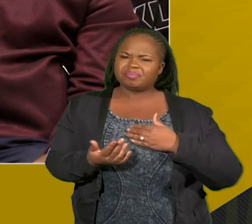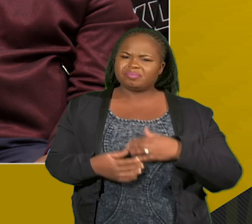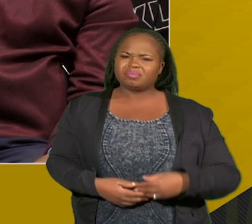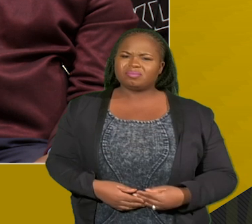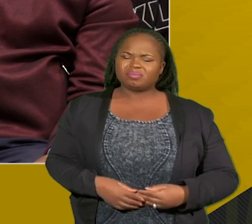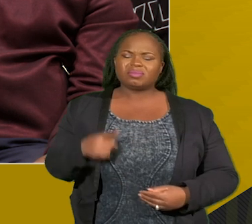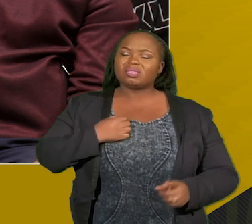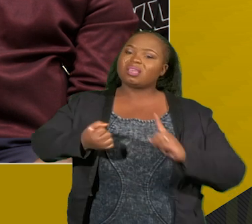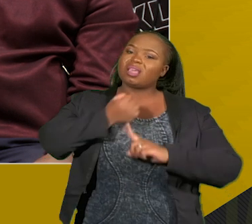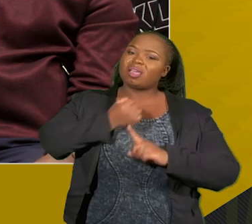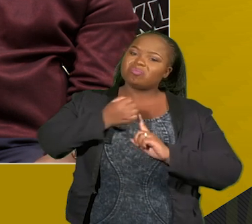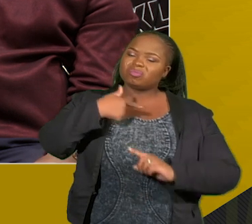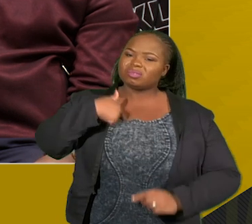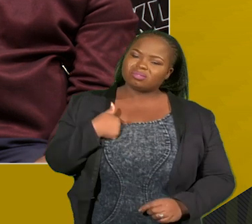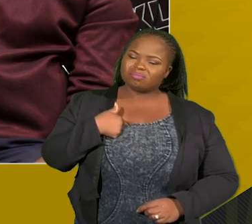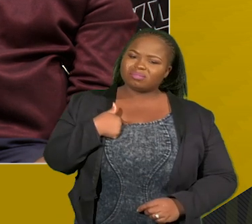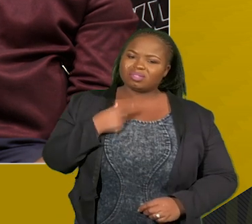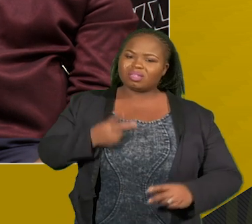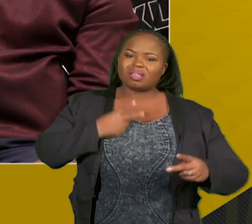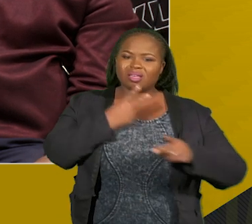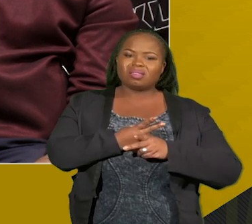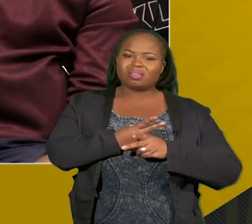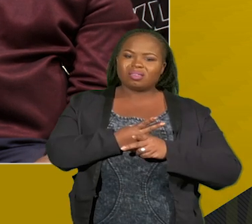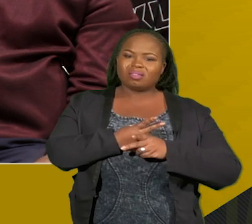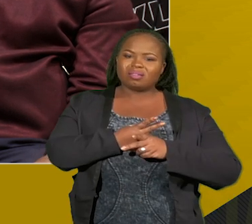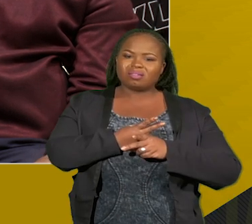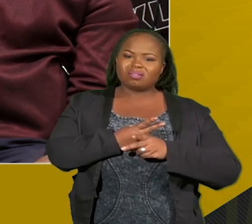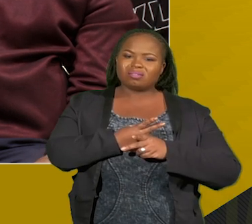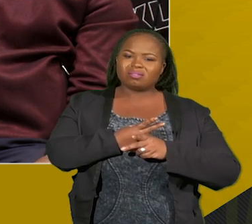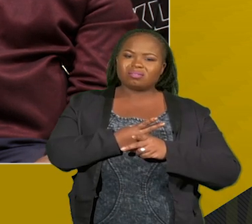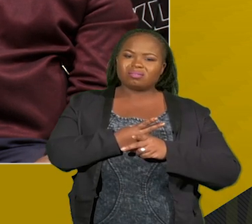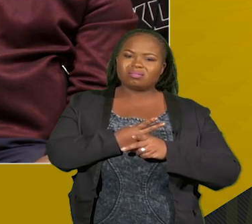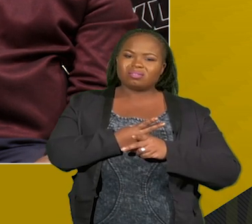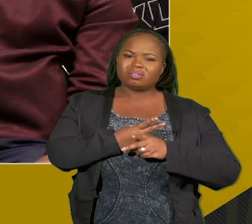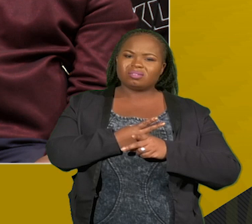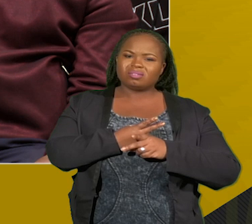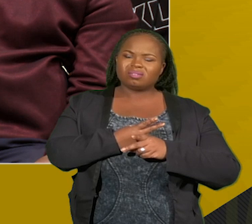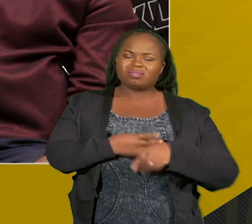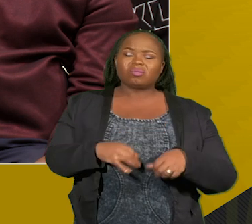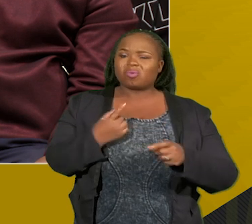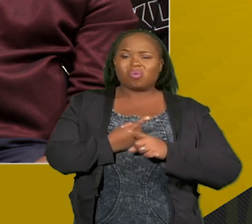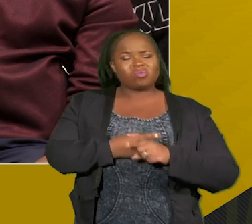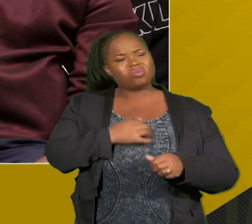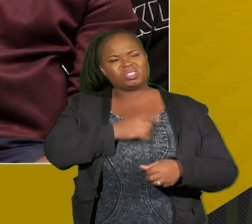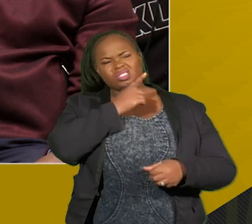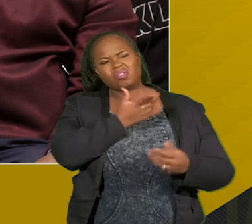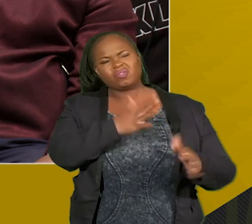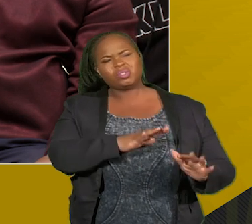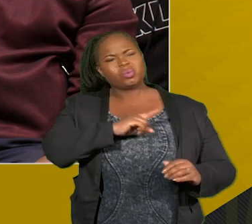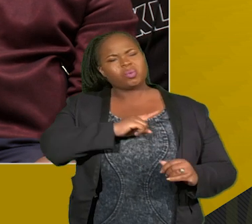a mpetsa. Mm. E no se mi se di banka o e tsimo go nna. Wa kgona go botsa gore wa ya go